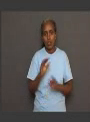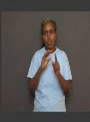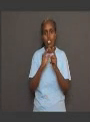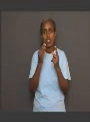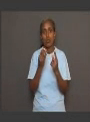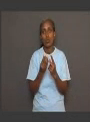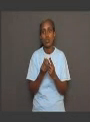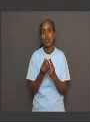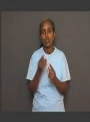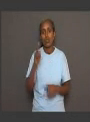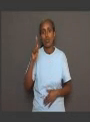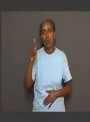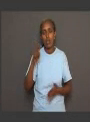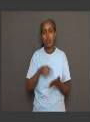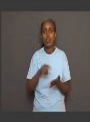of